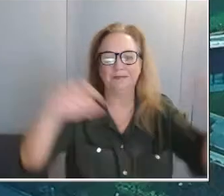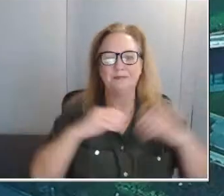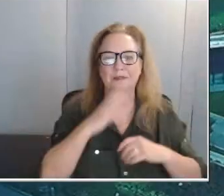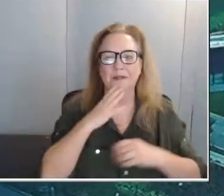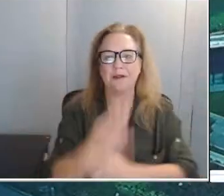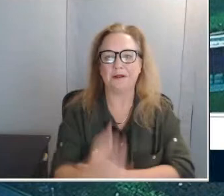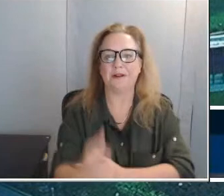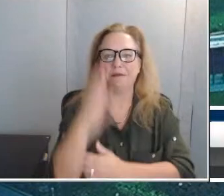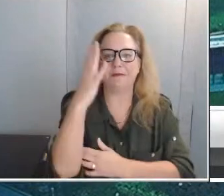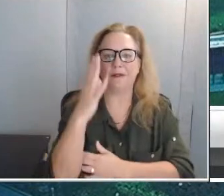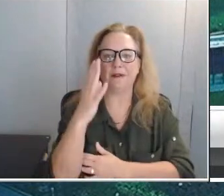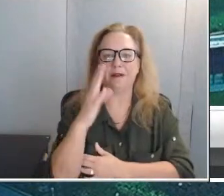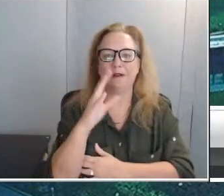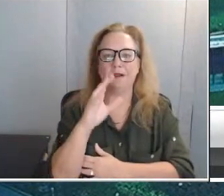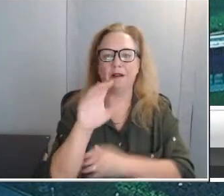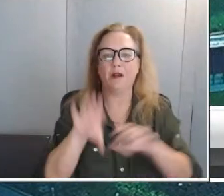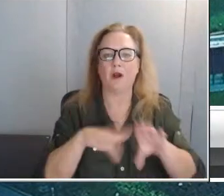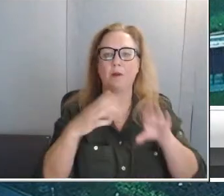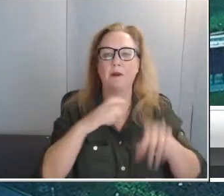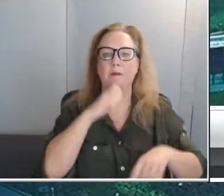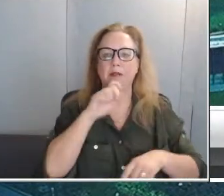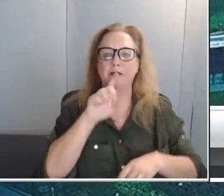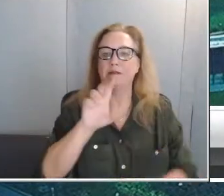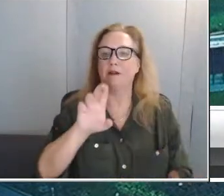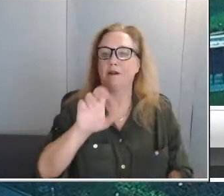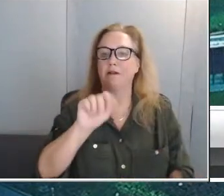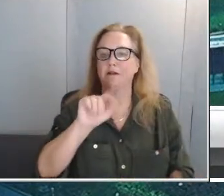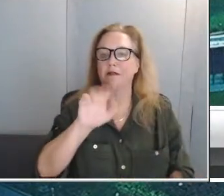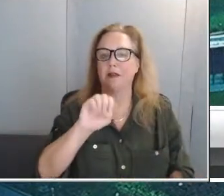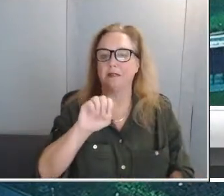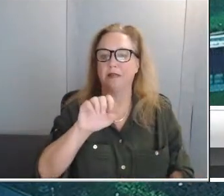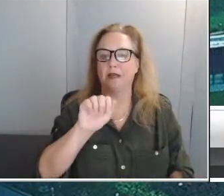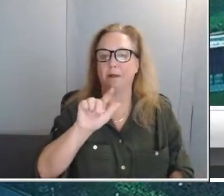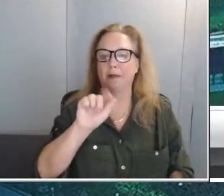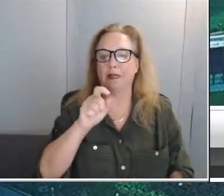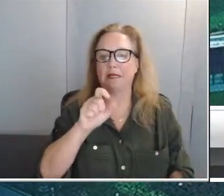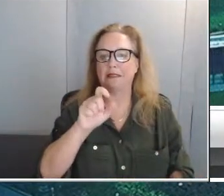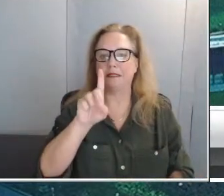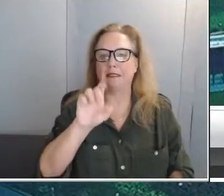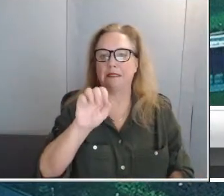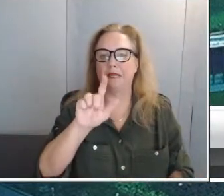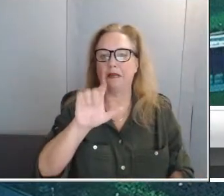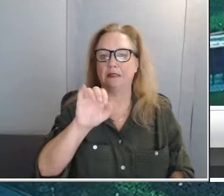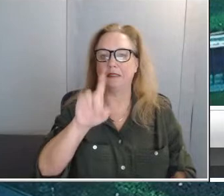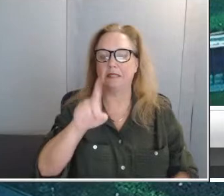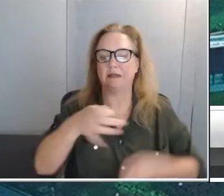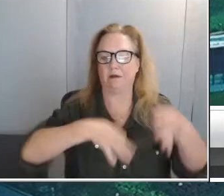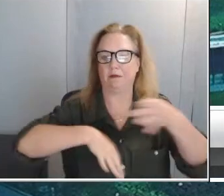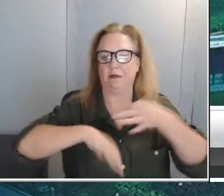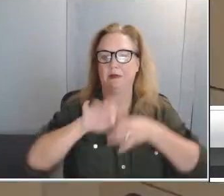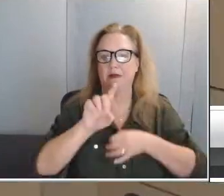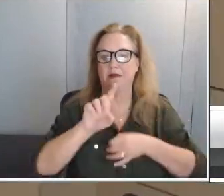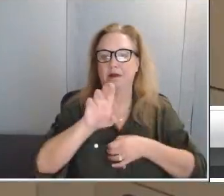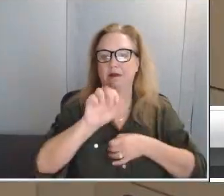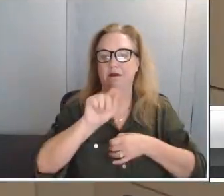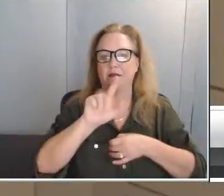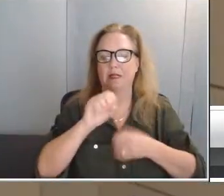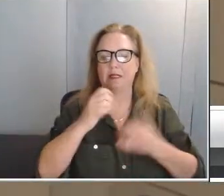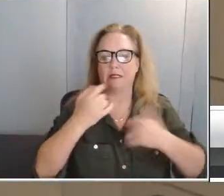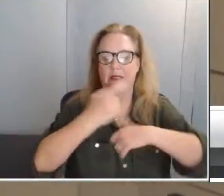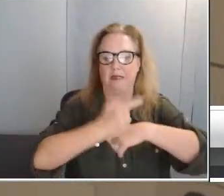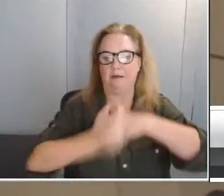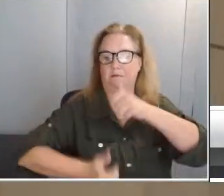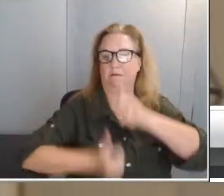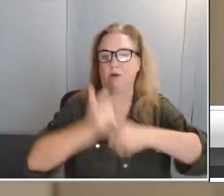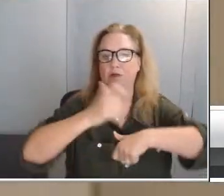Good morning. This is Open Mics with Dr. Stites. I'm Alexis Del-Cid, filling in for Dr. Stites today. You know, most of the time when you